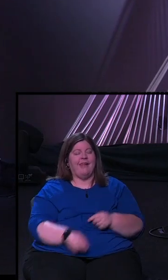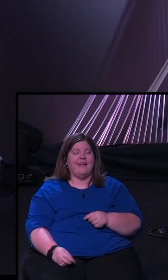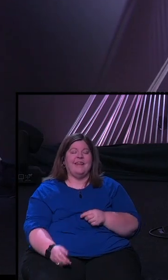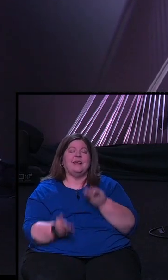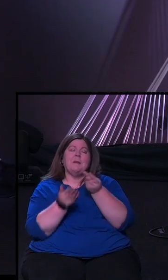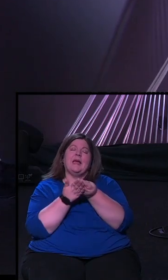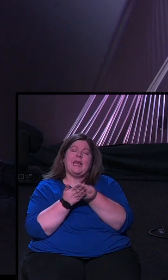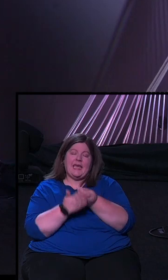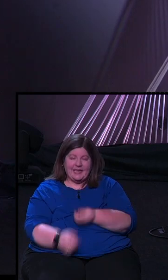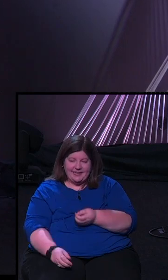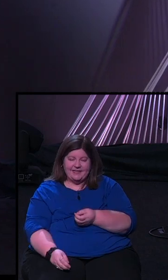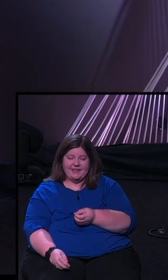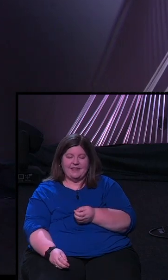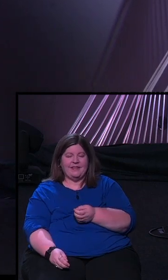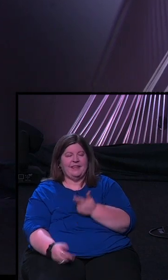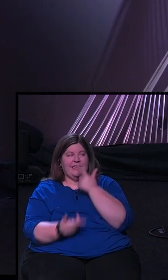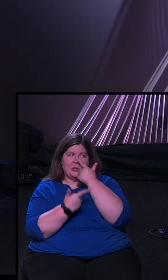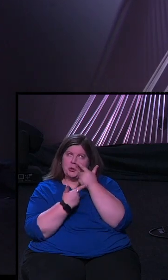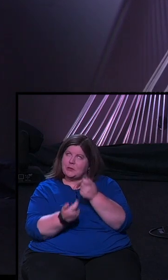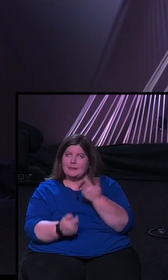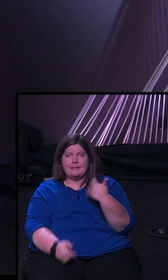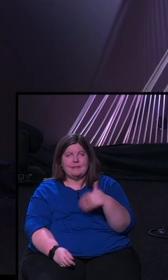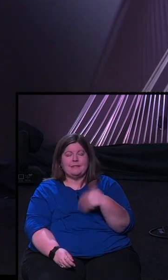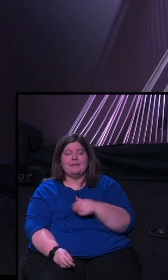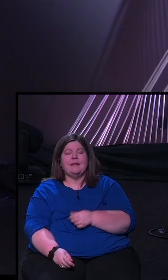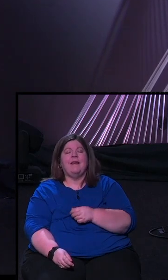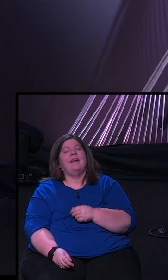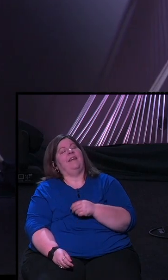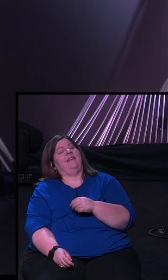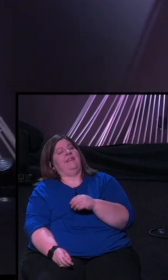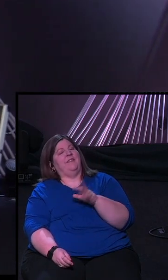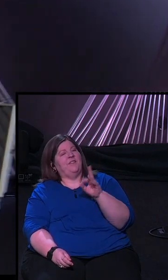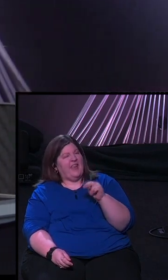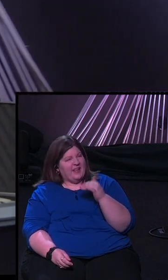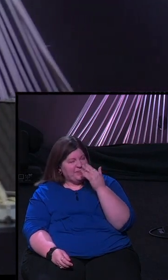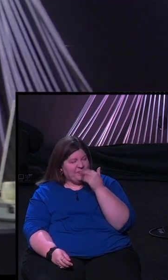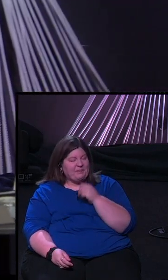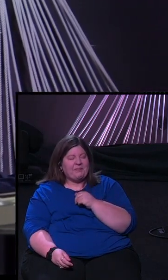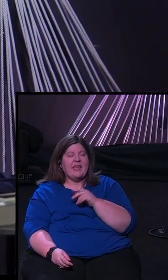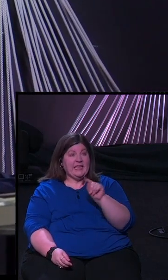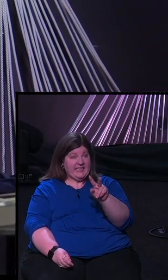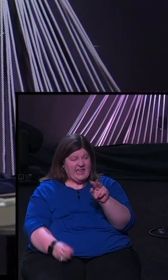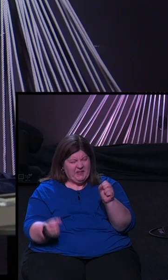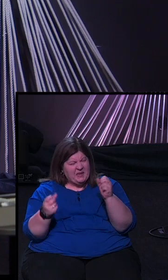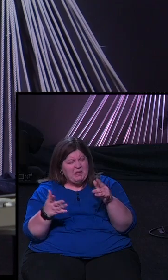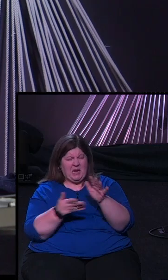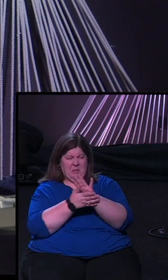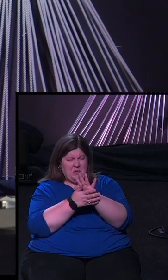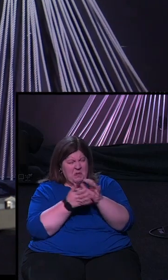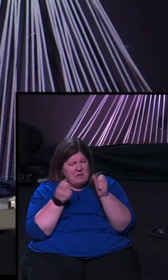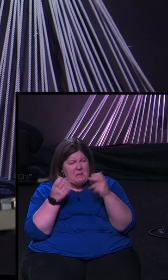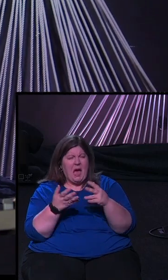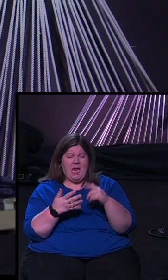Money. It's this really interesting tool, and it's funny if you think about it, how many shows, TV shows, movies, I